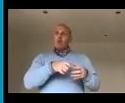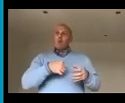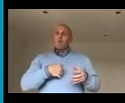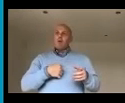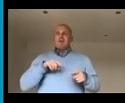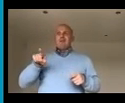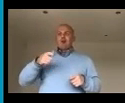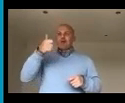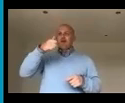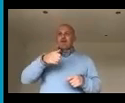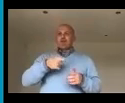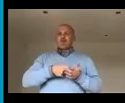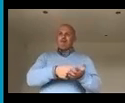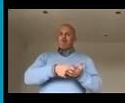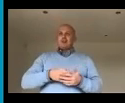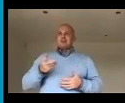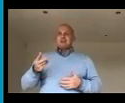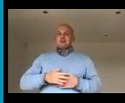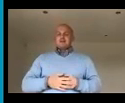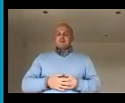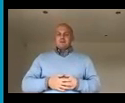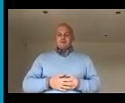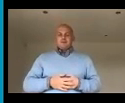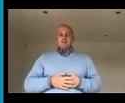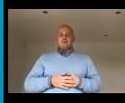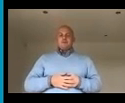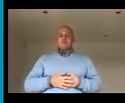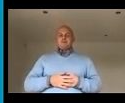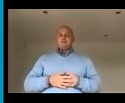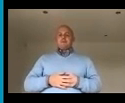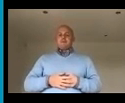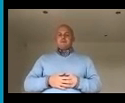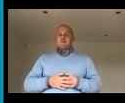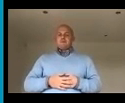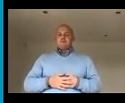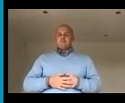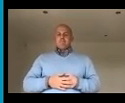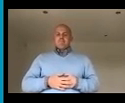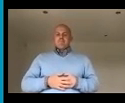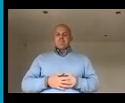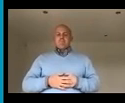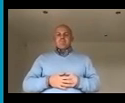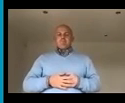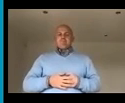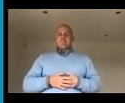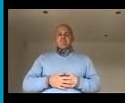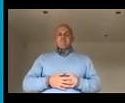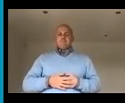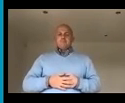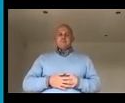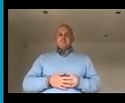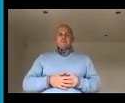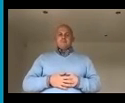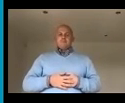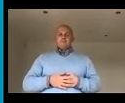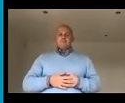who they say they are. Sadly, you know, when you've got money available in schemes like this, there will be people who try and